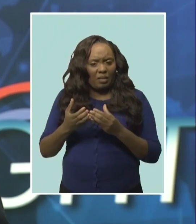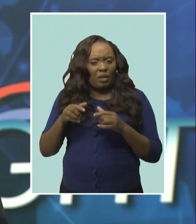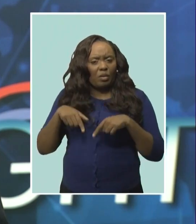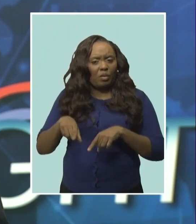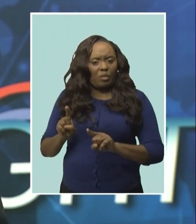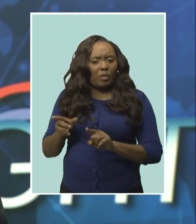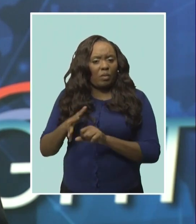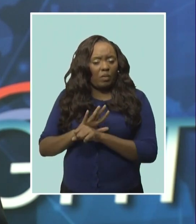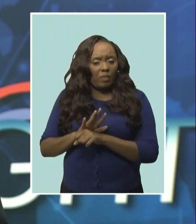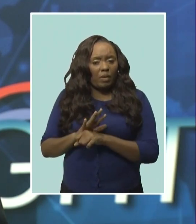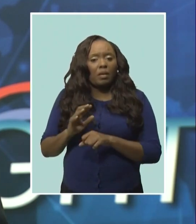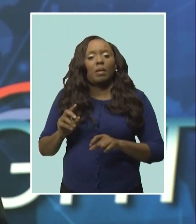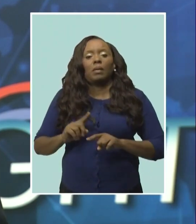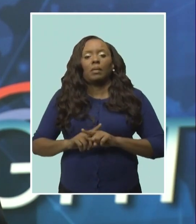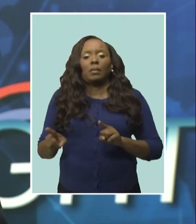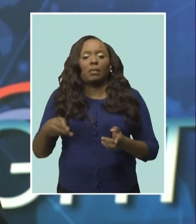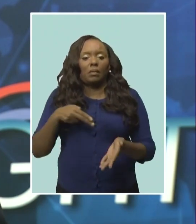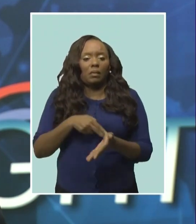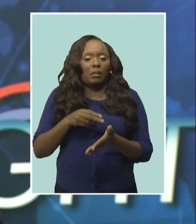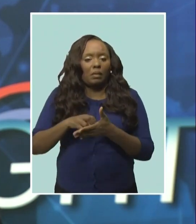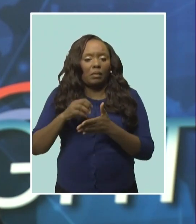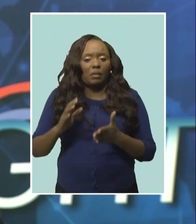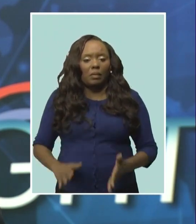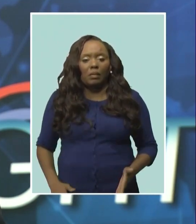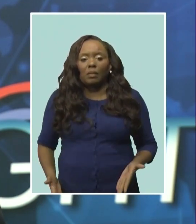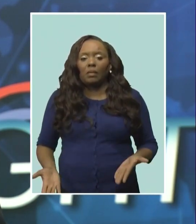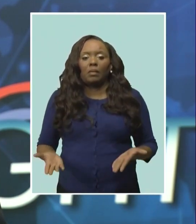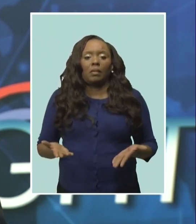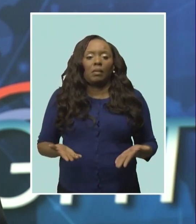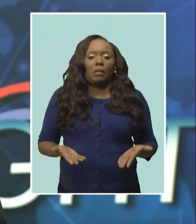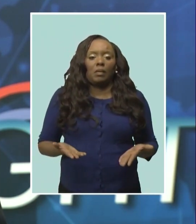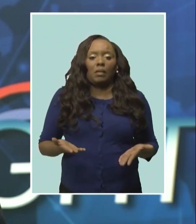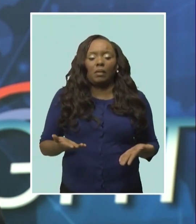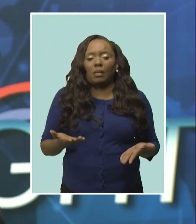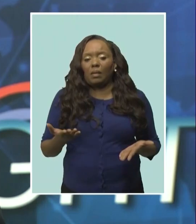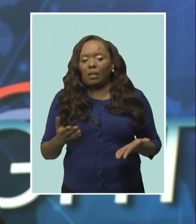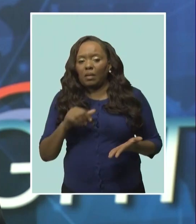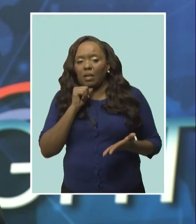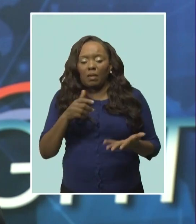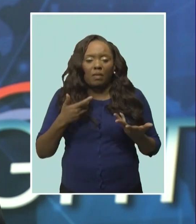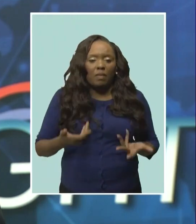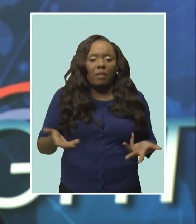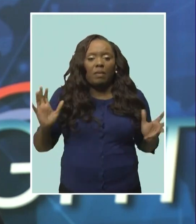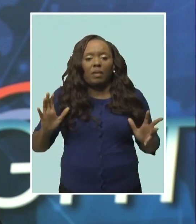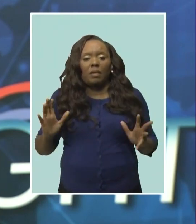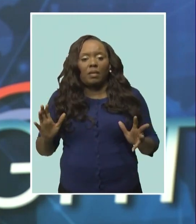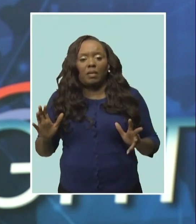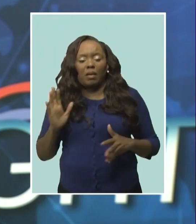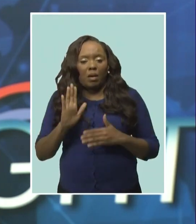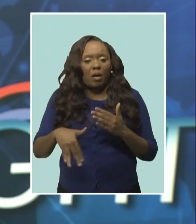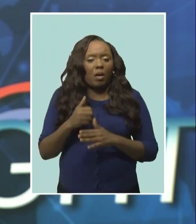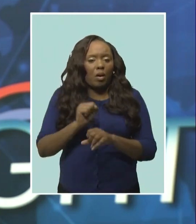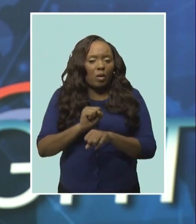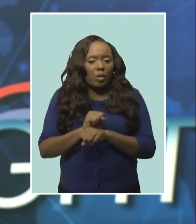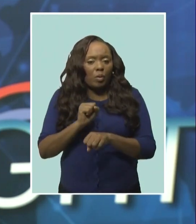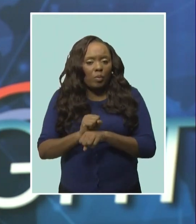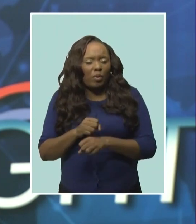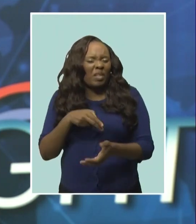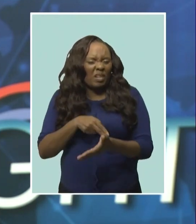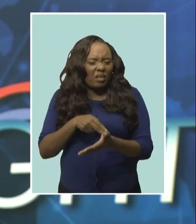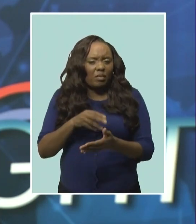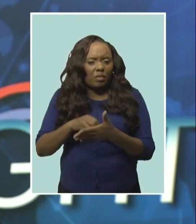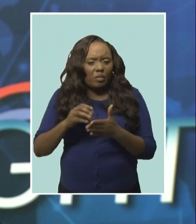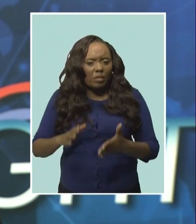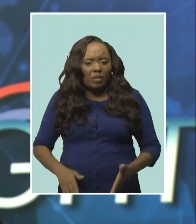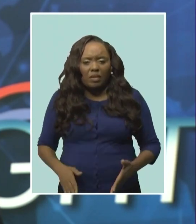had to contend with nursing students not being able to complete their clinicals in the allotted time frame, impacting their completion of